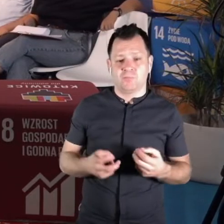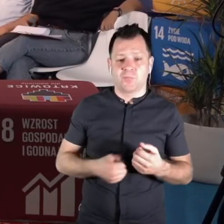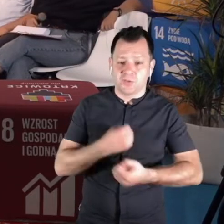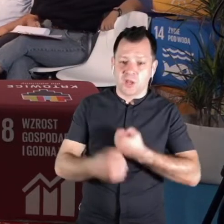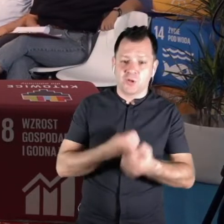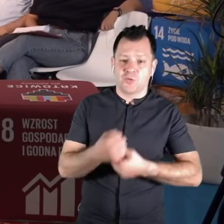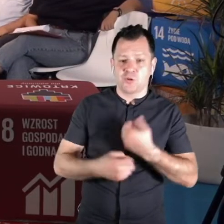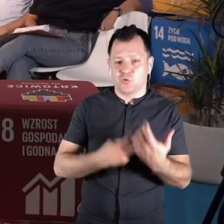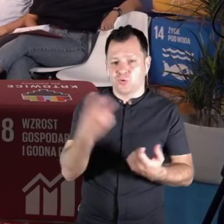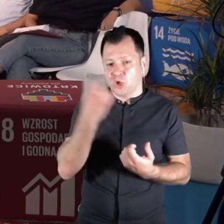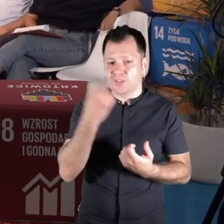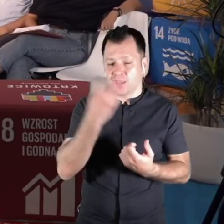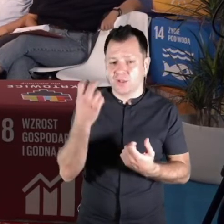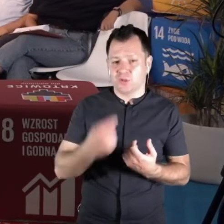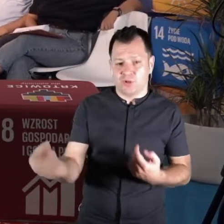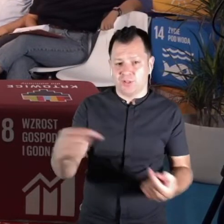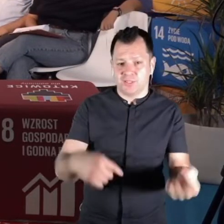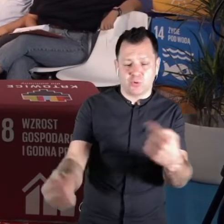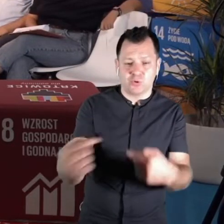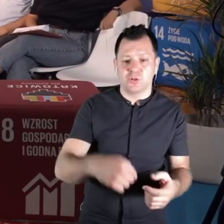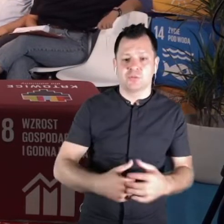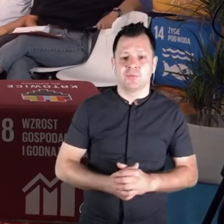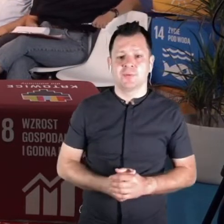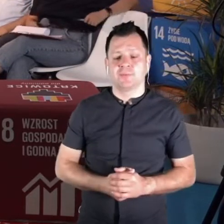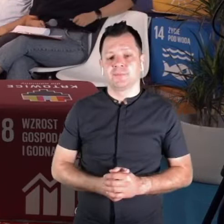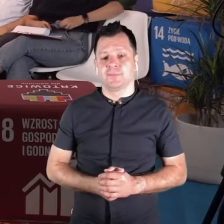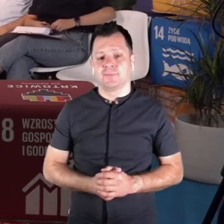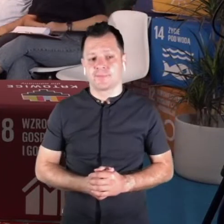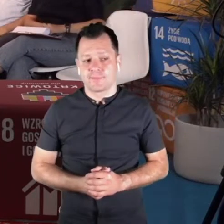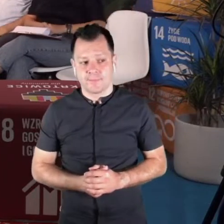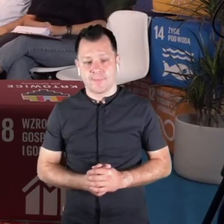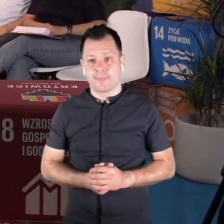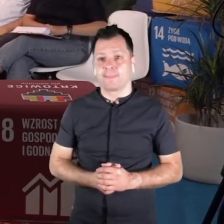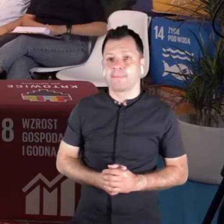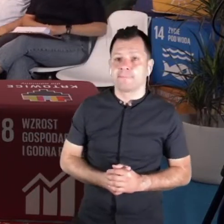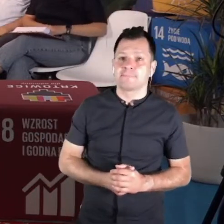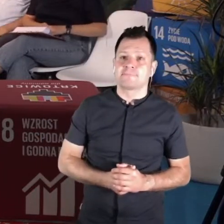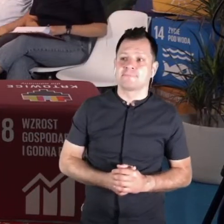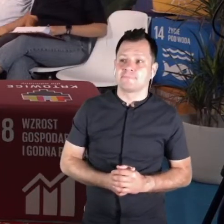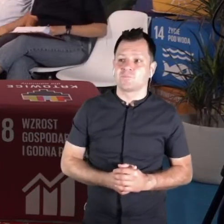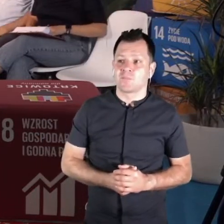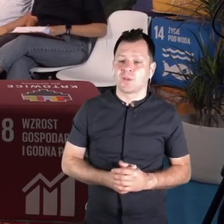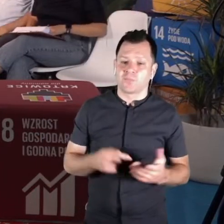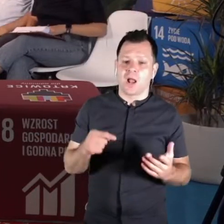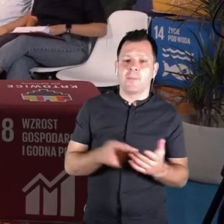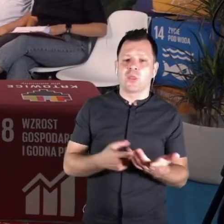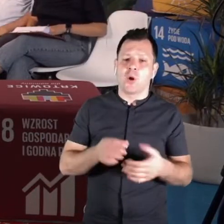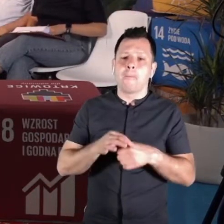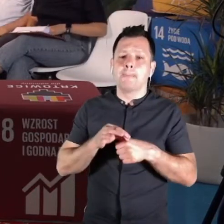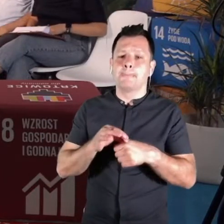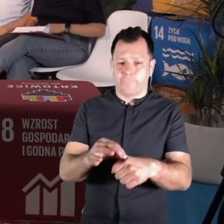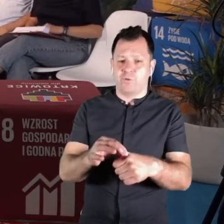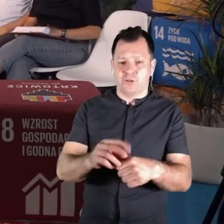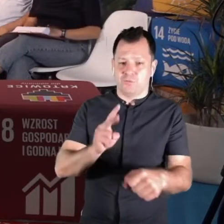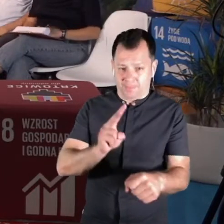get the department who are managing it. So without all of those voices, all of these disciplines, the specialists, the